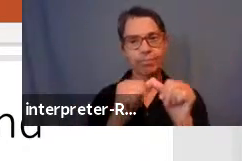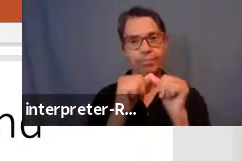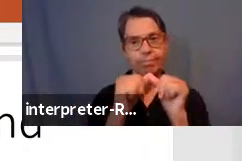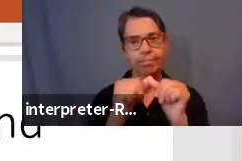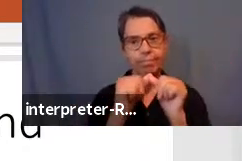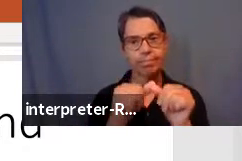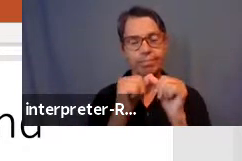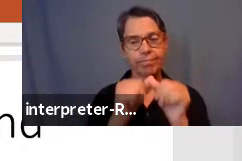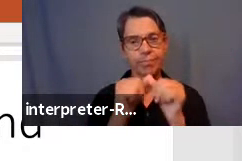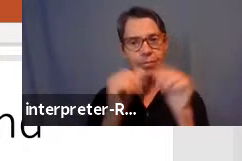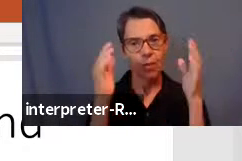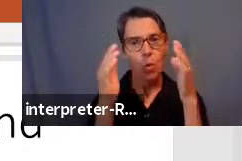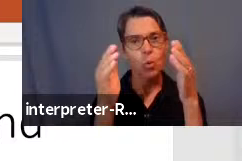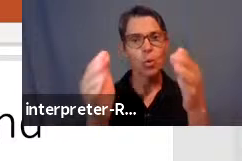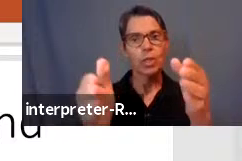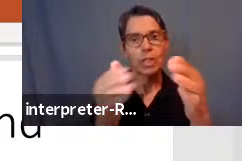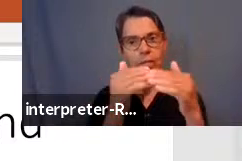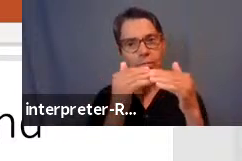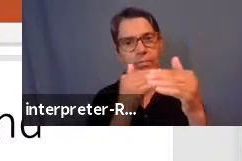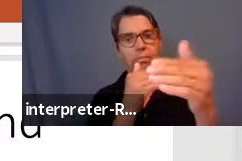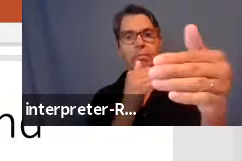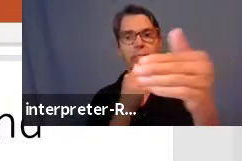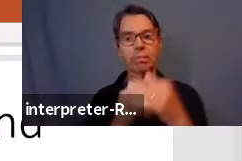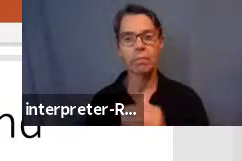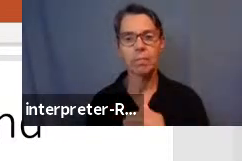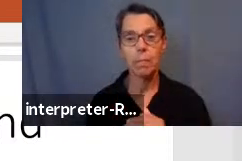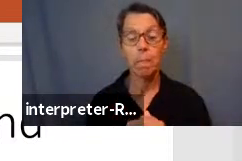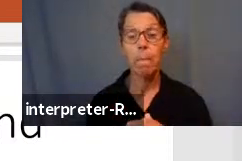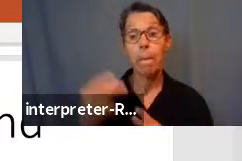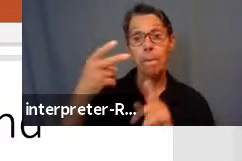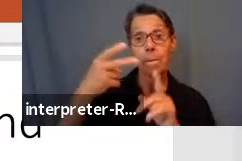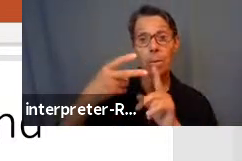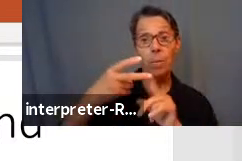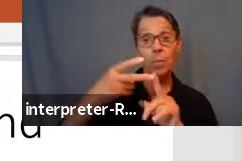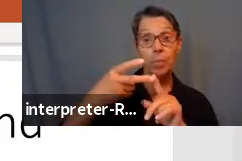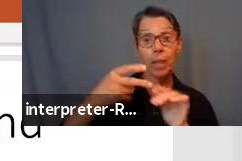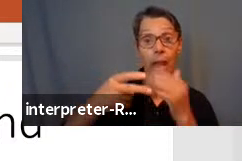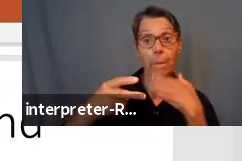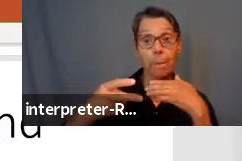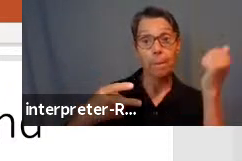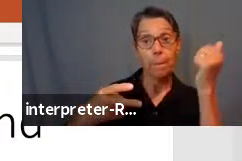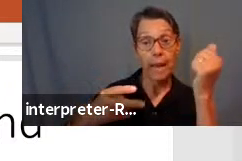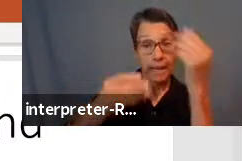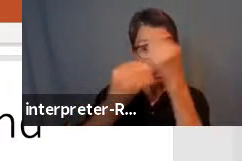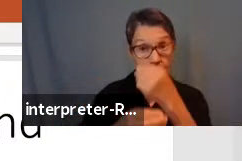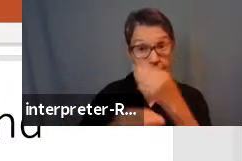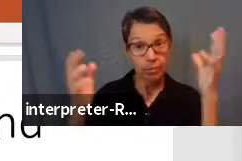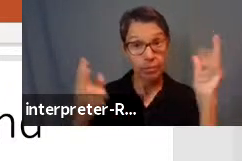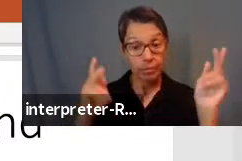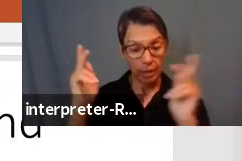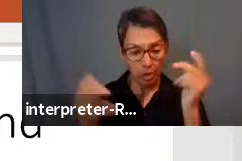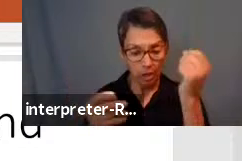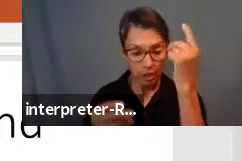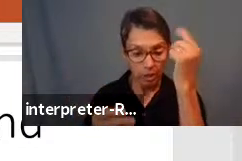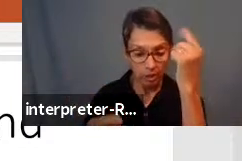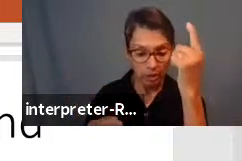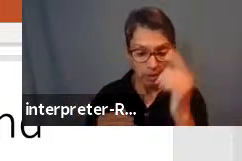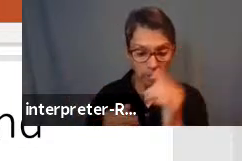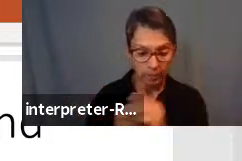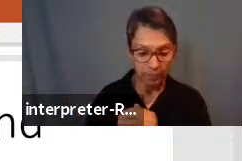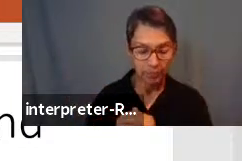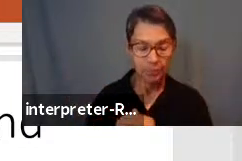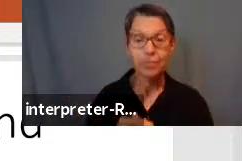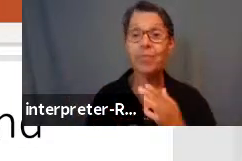game. The second question was, how do we best distribute these implications and insights? And I think